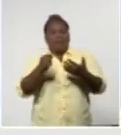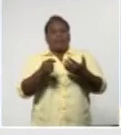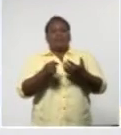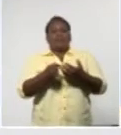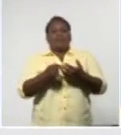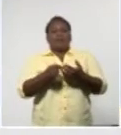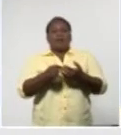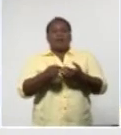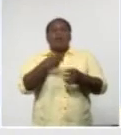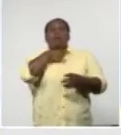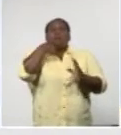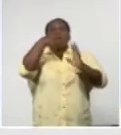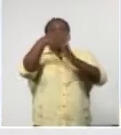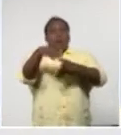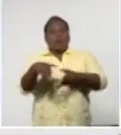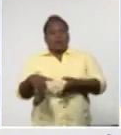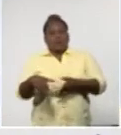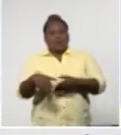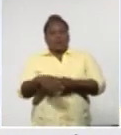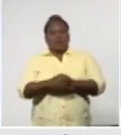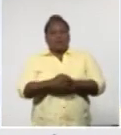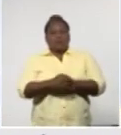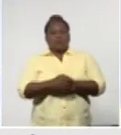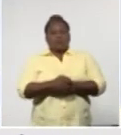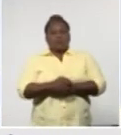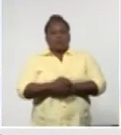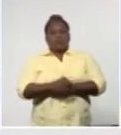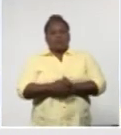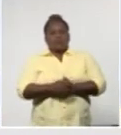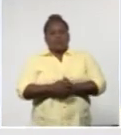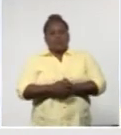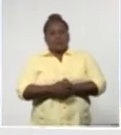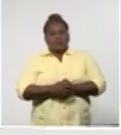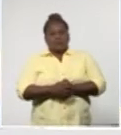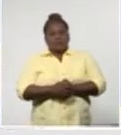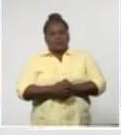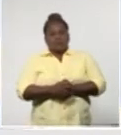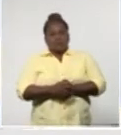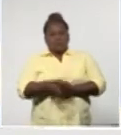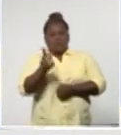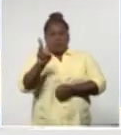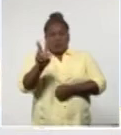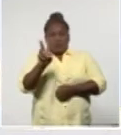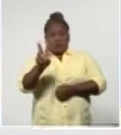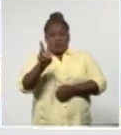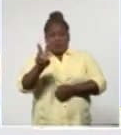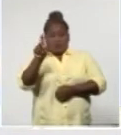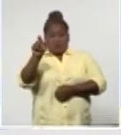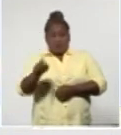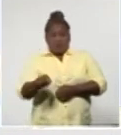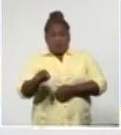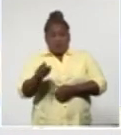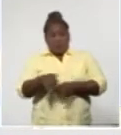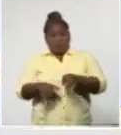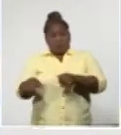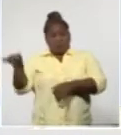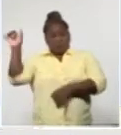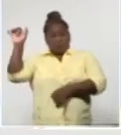the 185 countries that are reporting COVID-19 in the world in terms of confirmed cases and lethality.